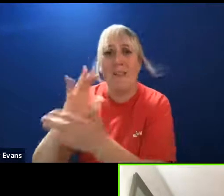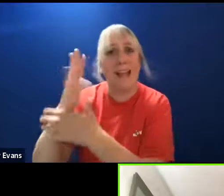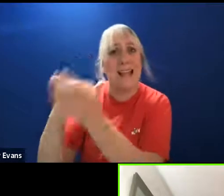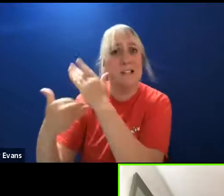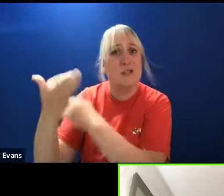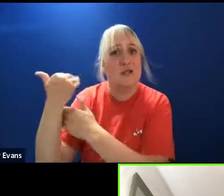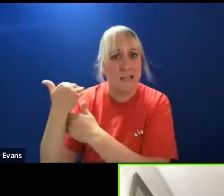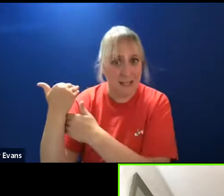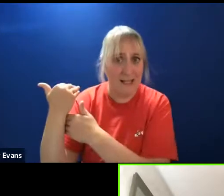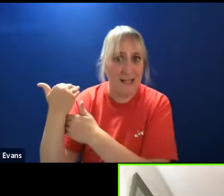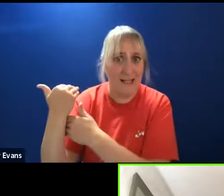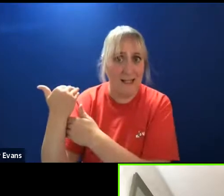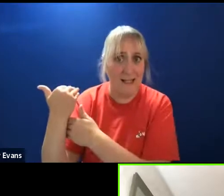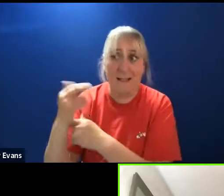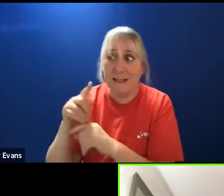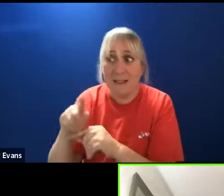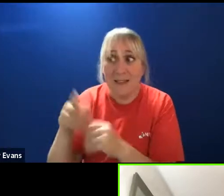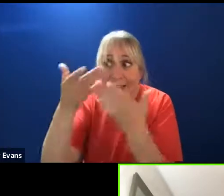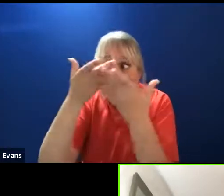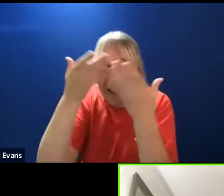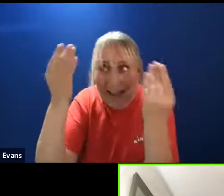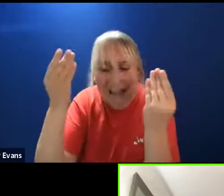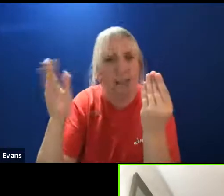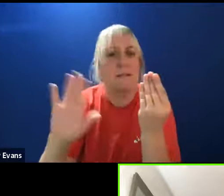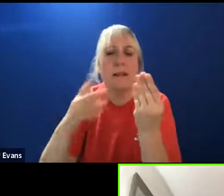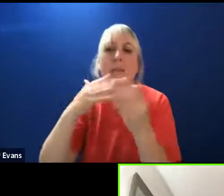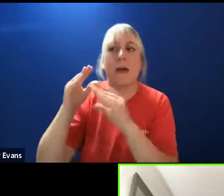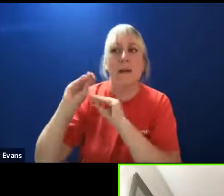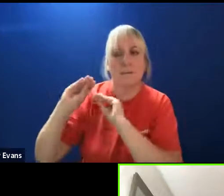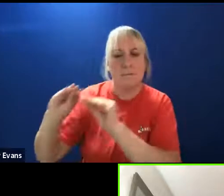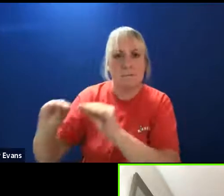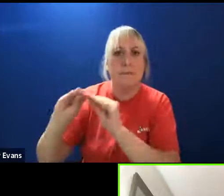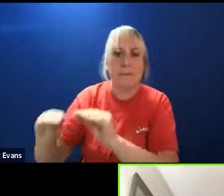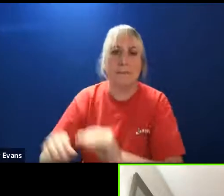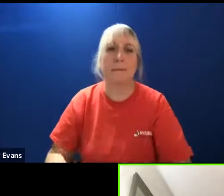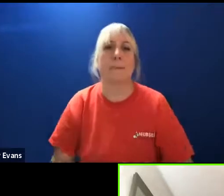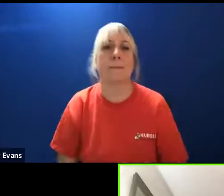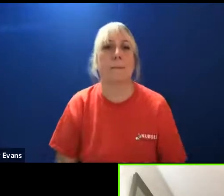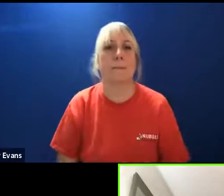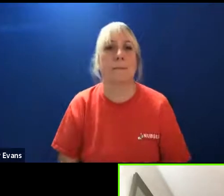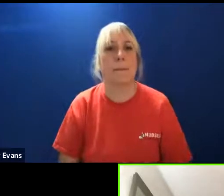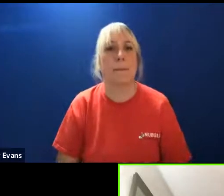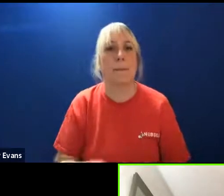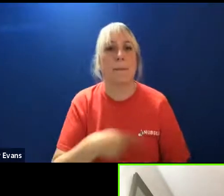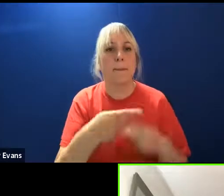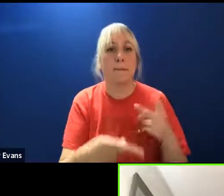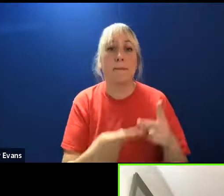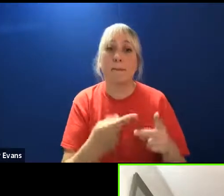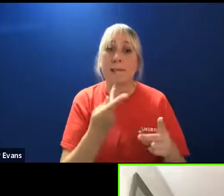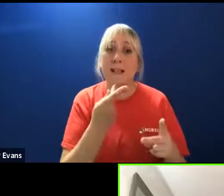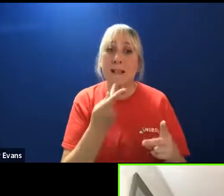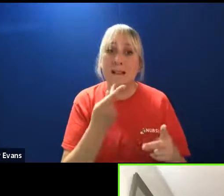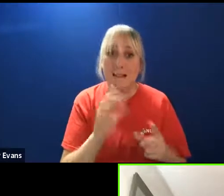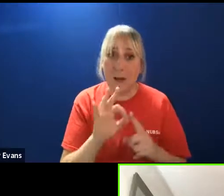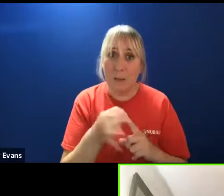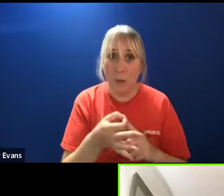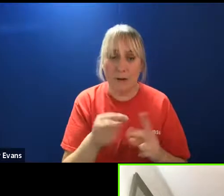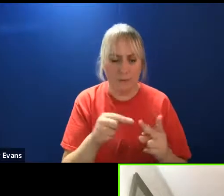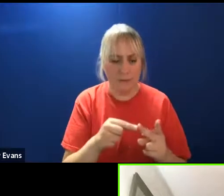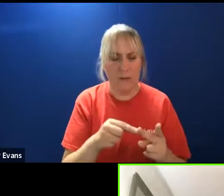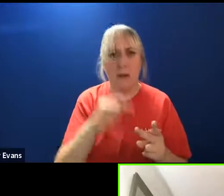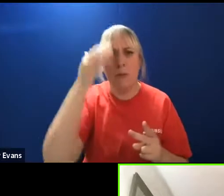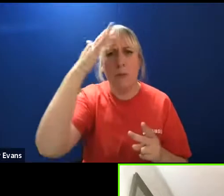simply means that it's transformed. The second point that I'd make there is that principle of transformation is really,